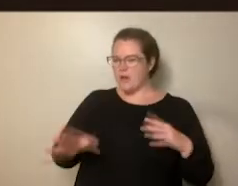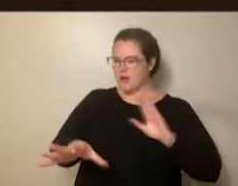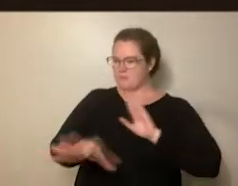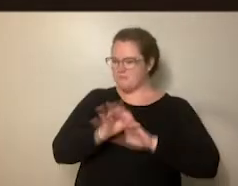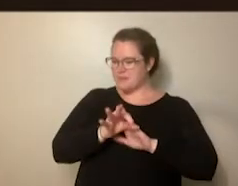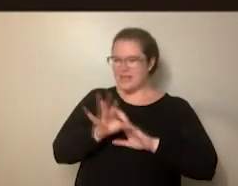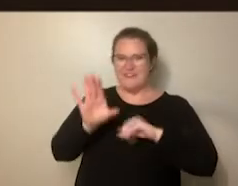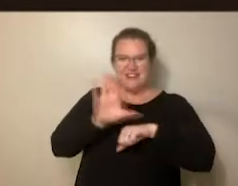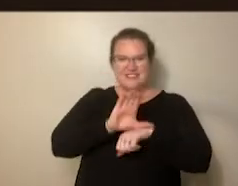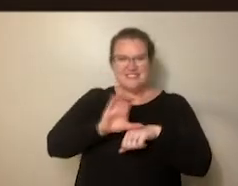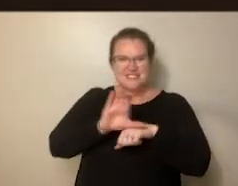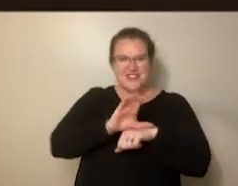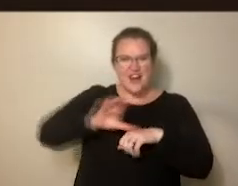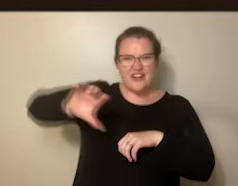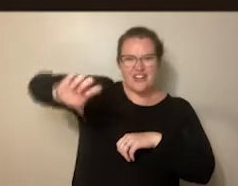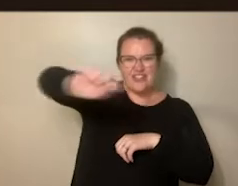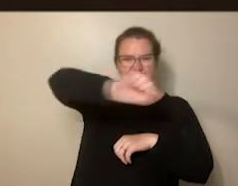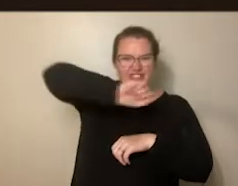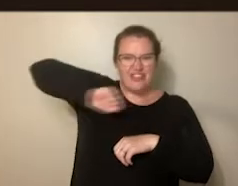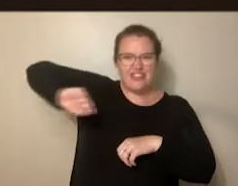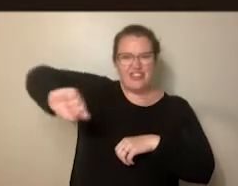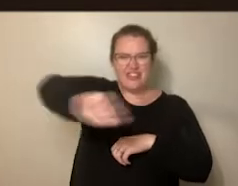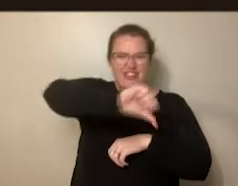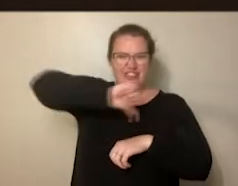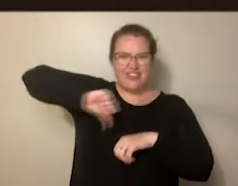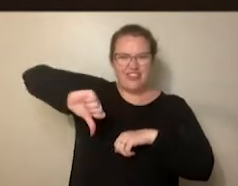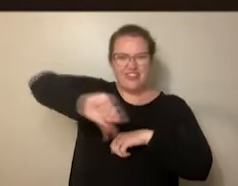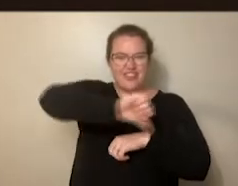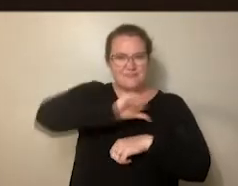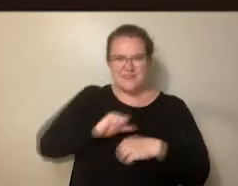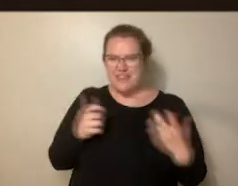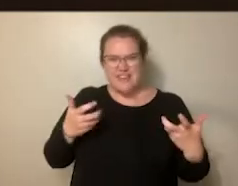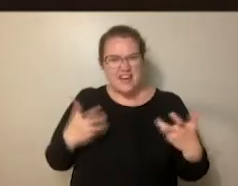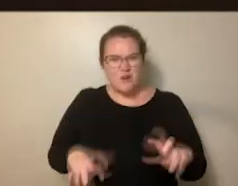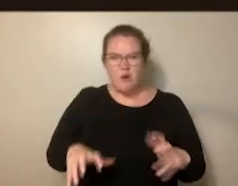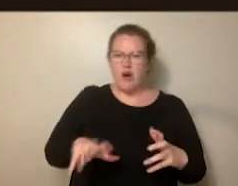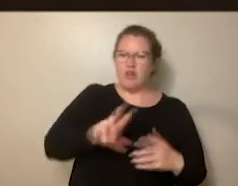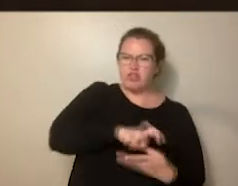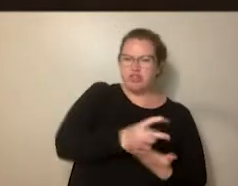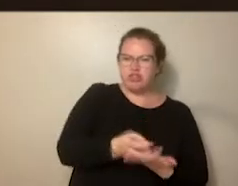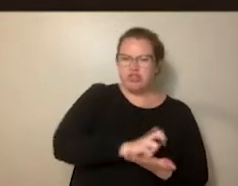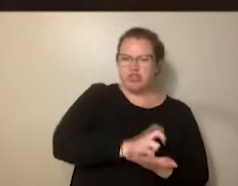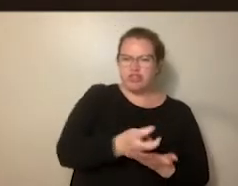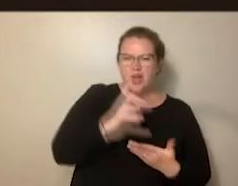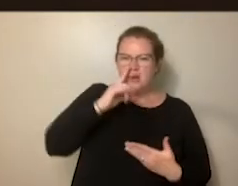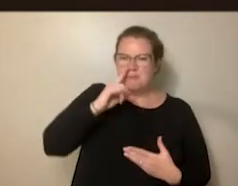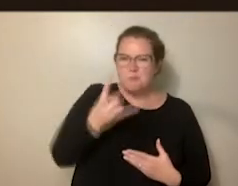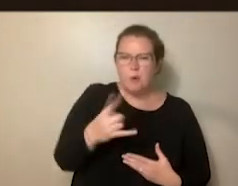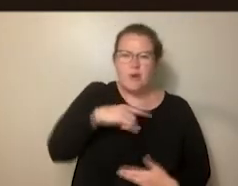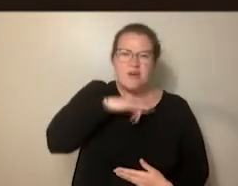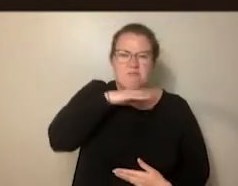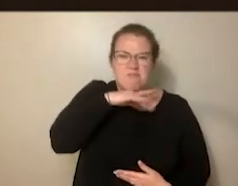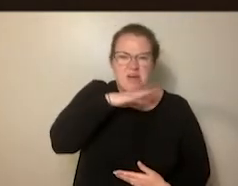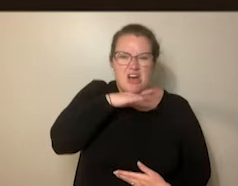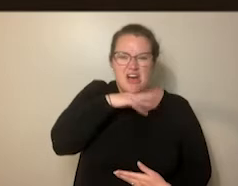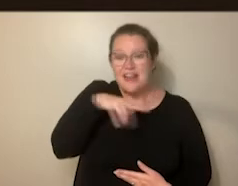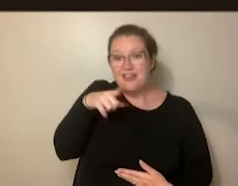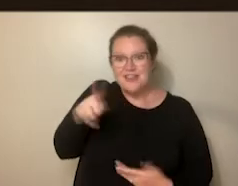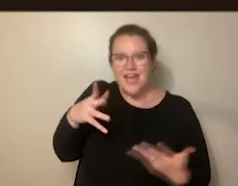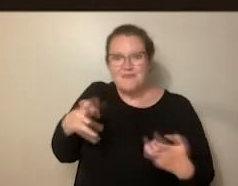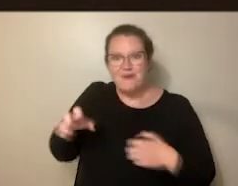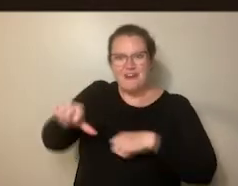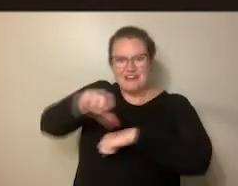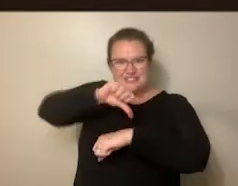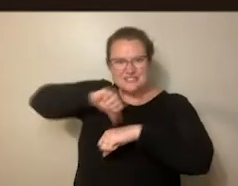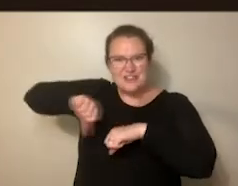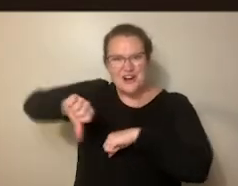of chocolate syrup. Instead of rolling around in boring mud, they wanted to roll around in syrup. I think that